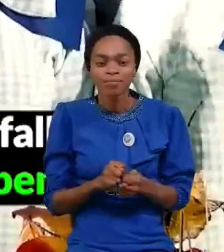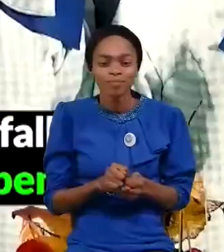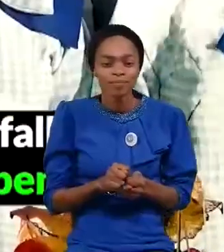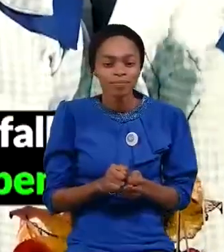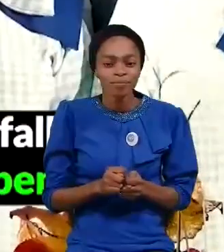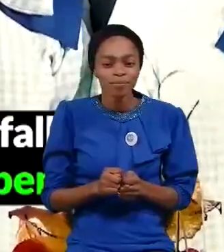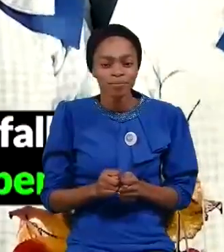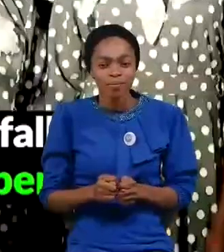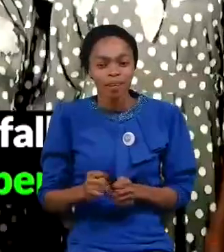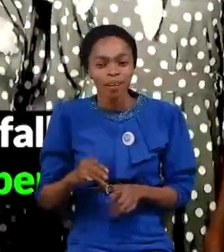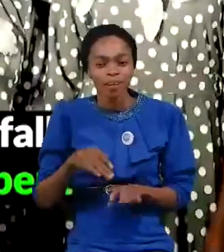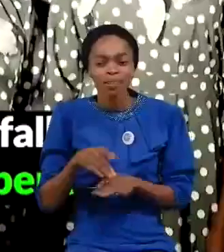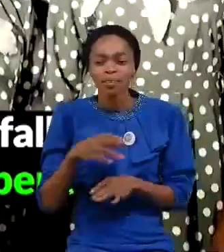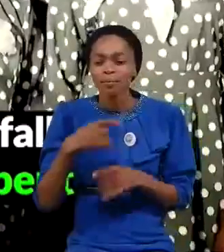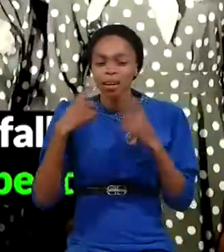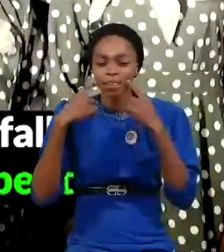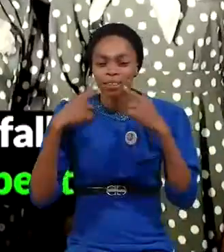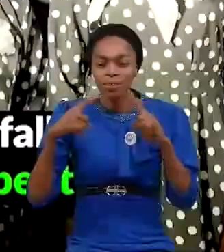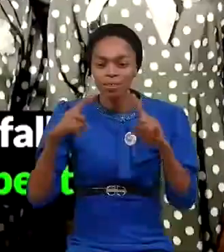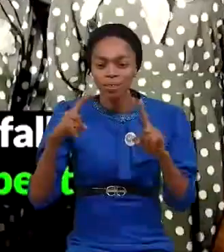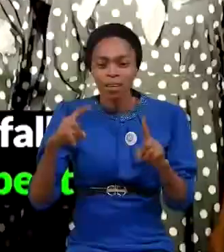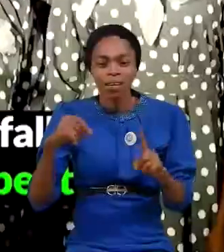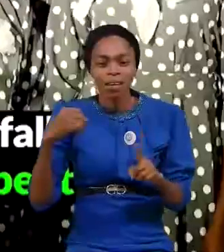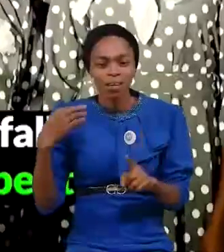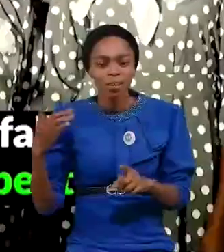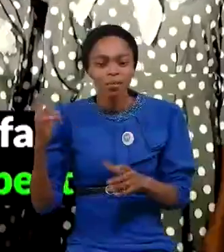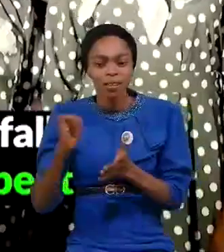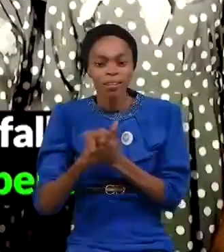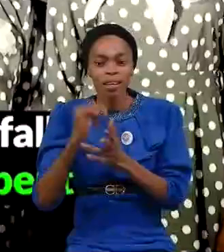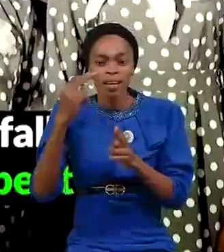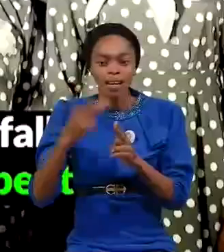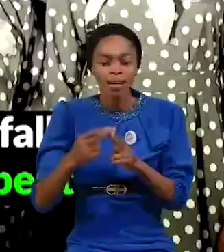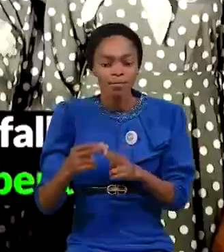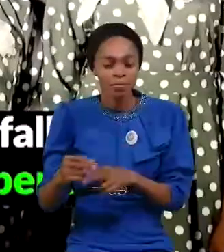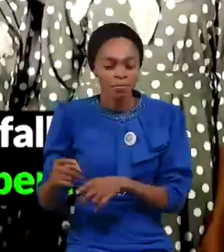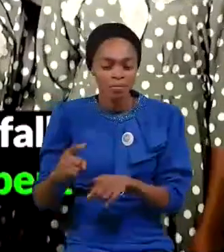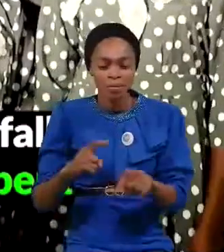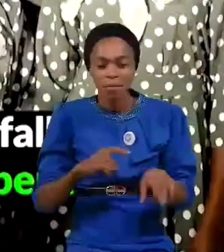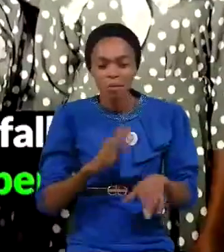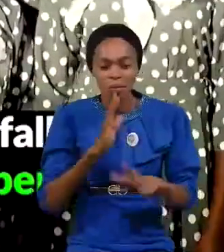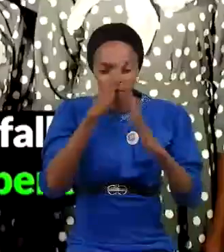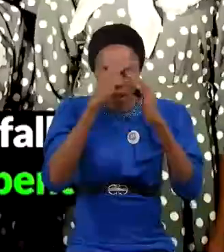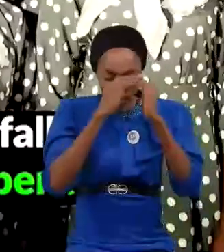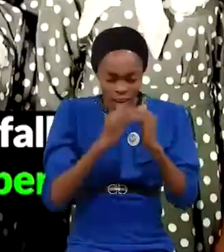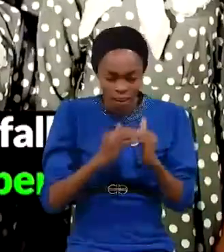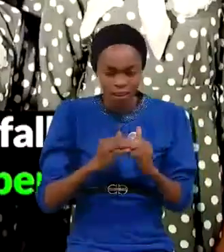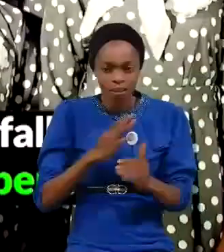problem. At the mention of that name they bow